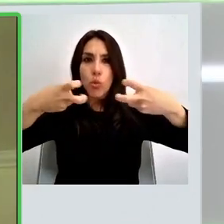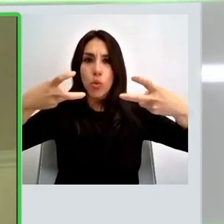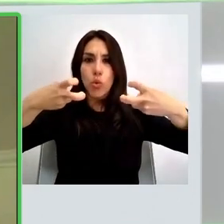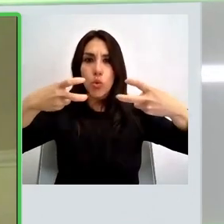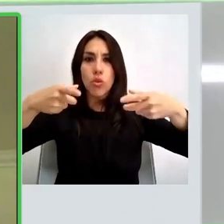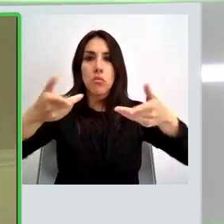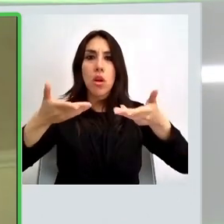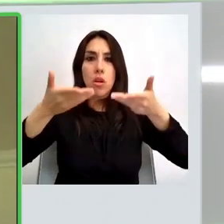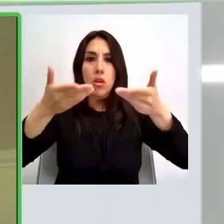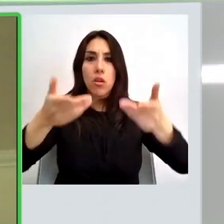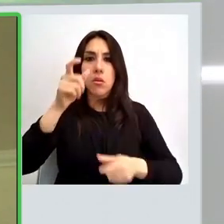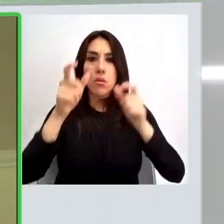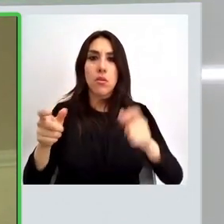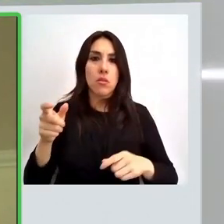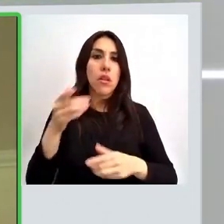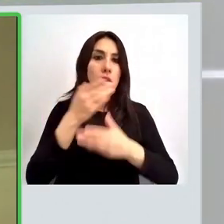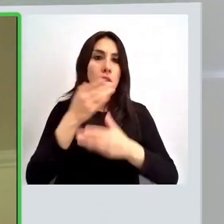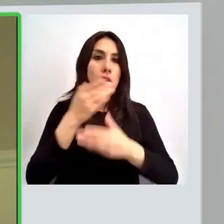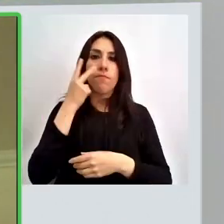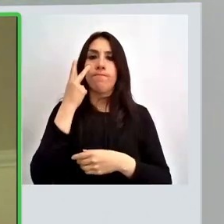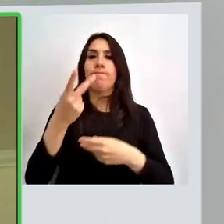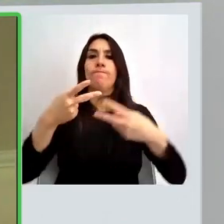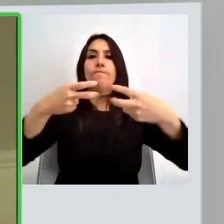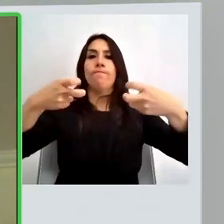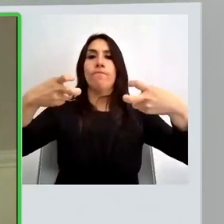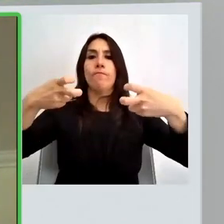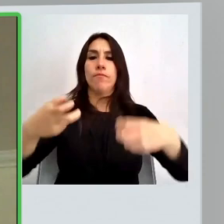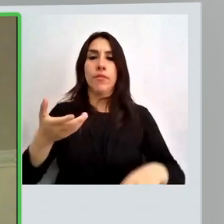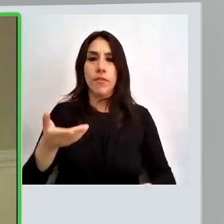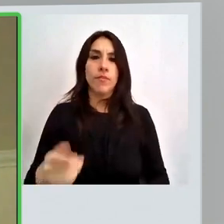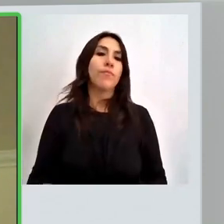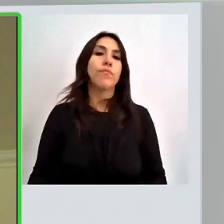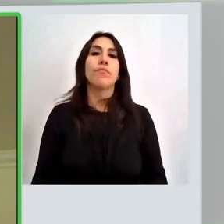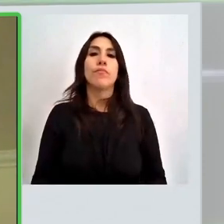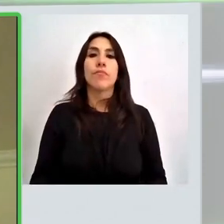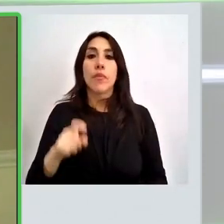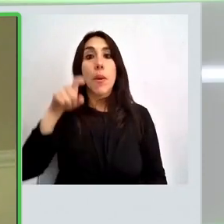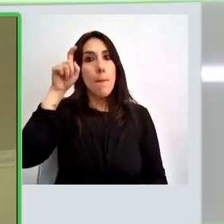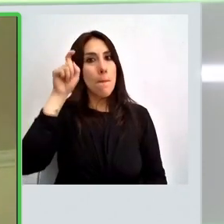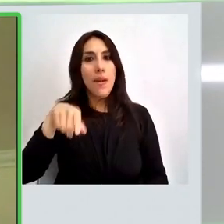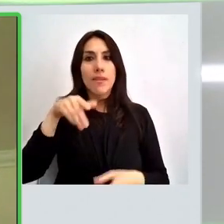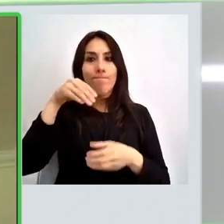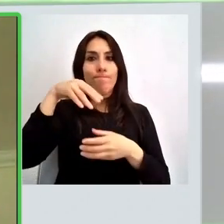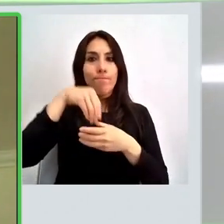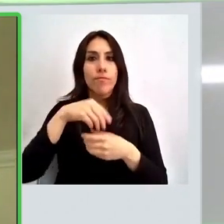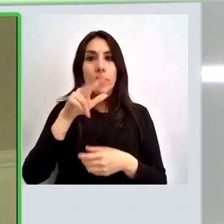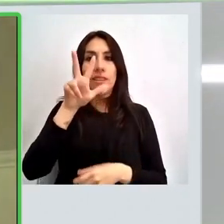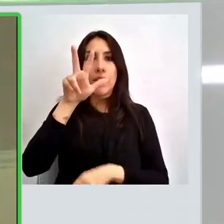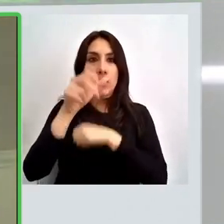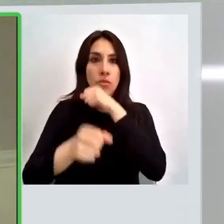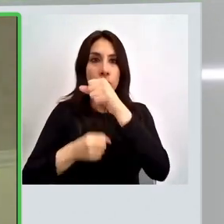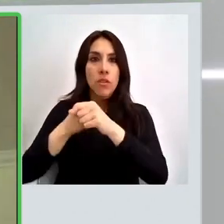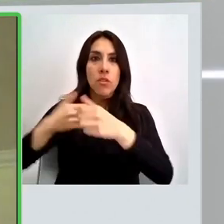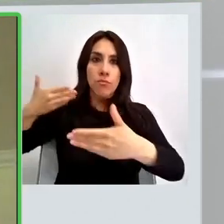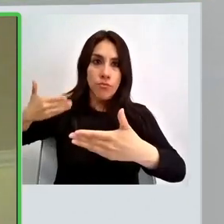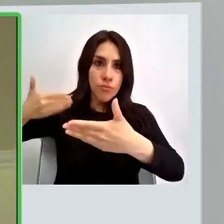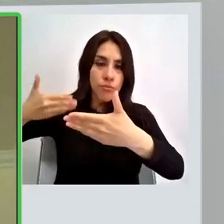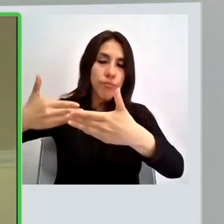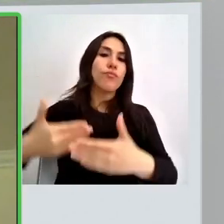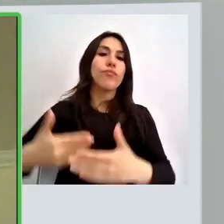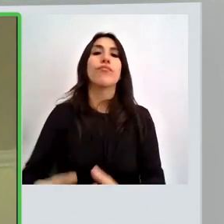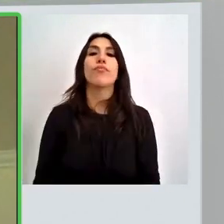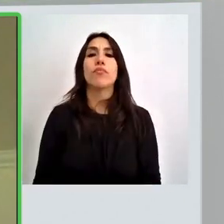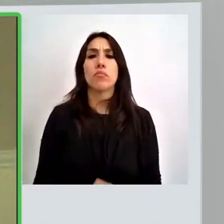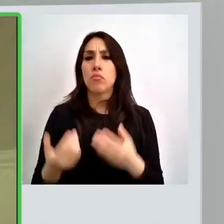implementation. Well, what happened is because we mandated every television